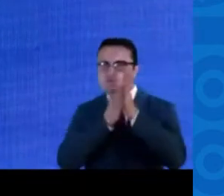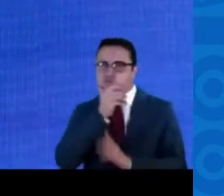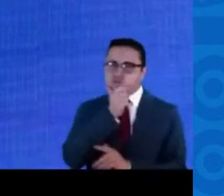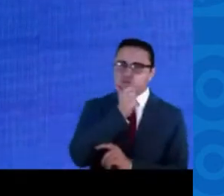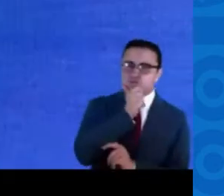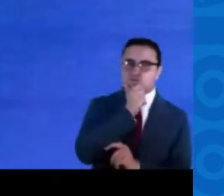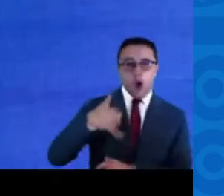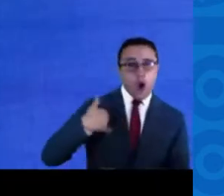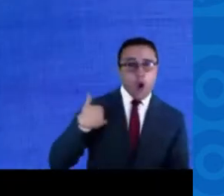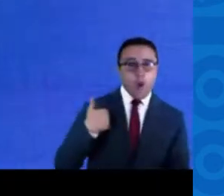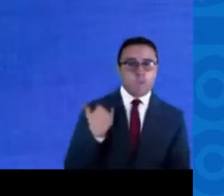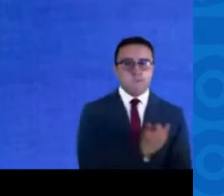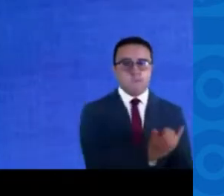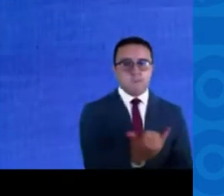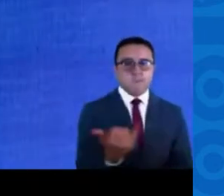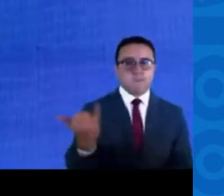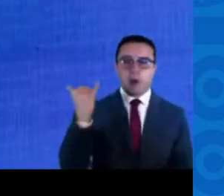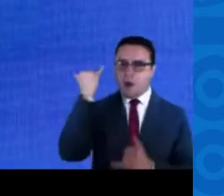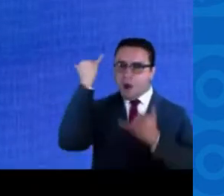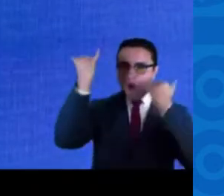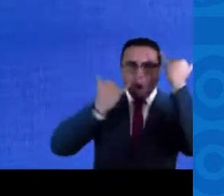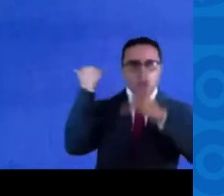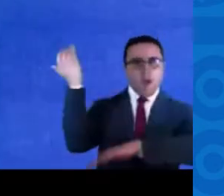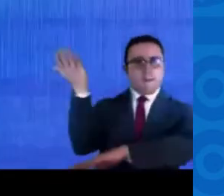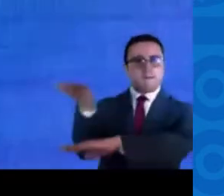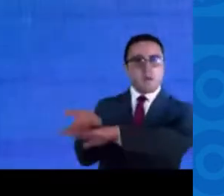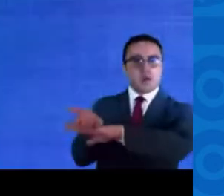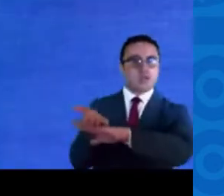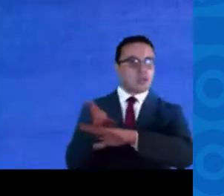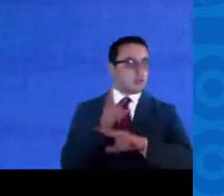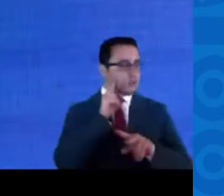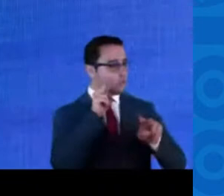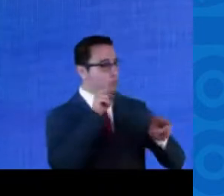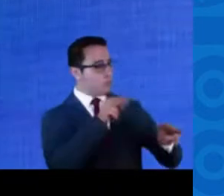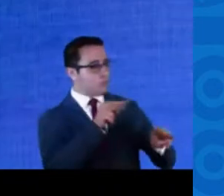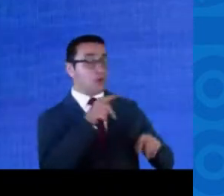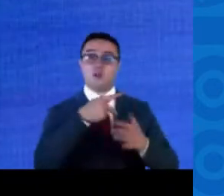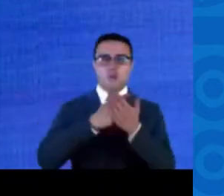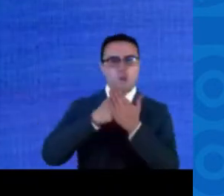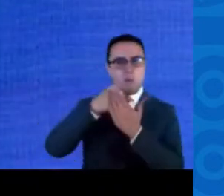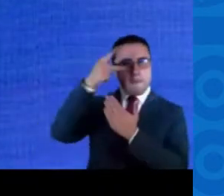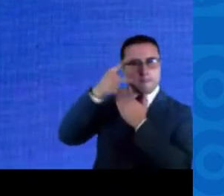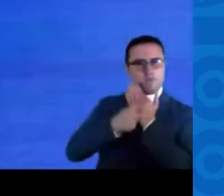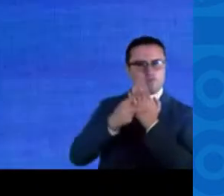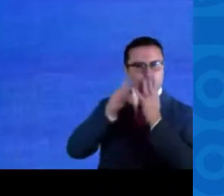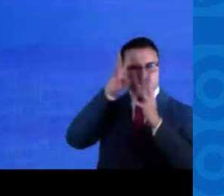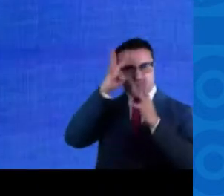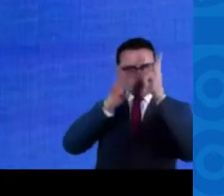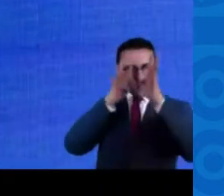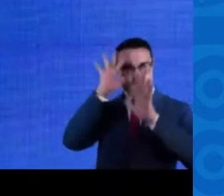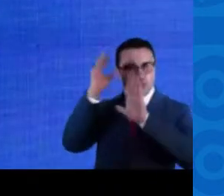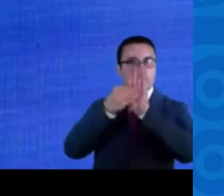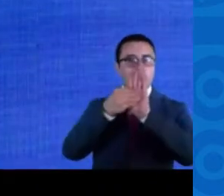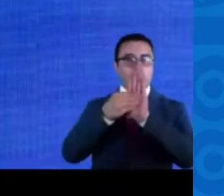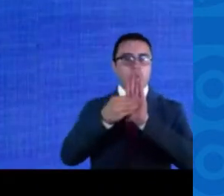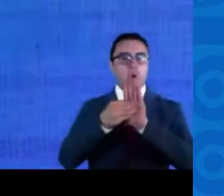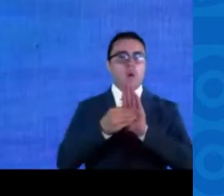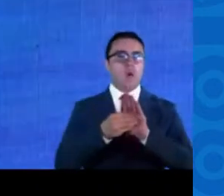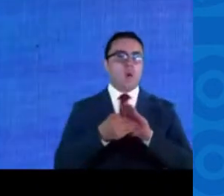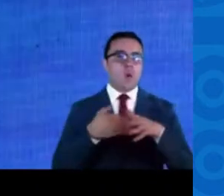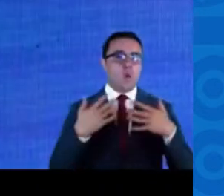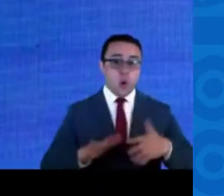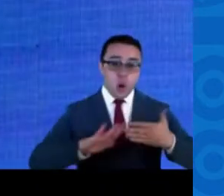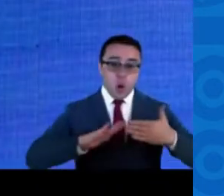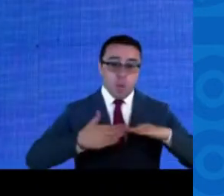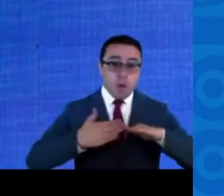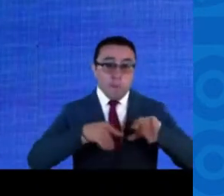that starts from the impetus of youth and to see the youth contributing to those